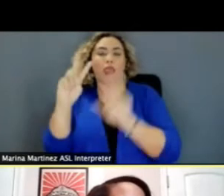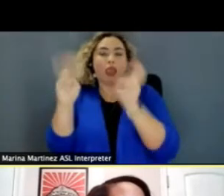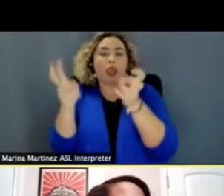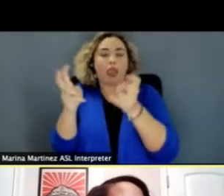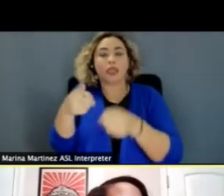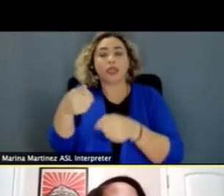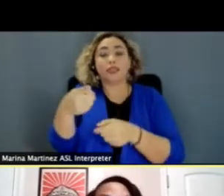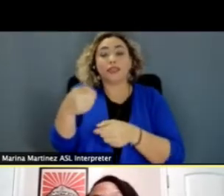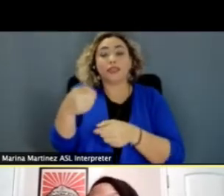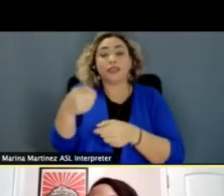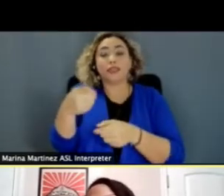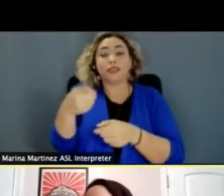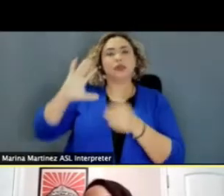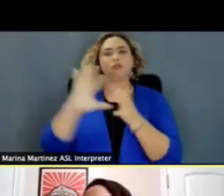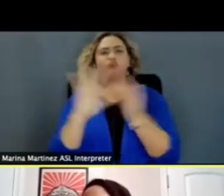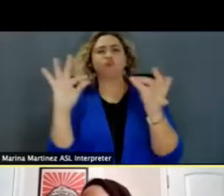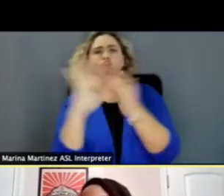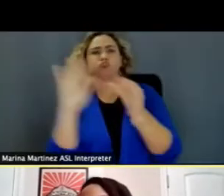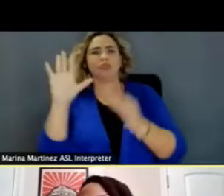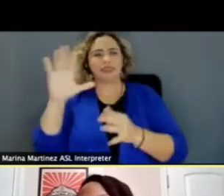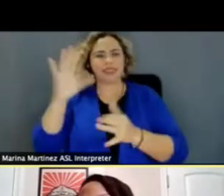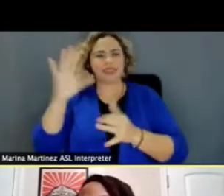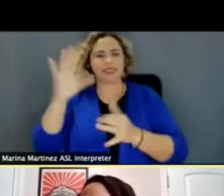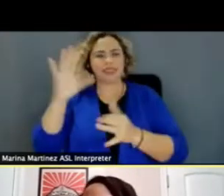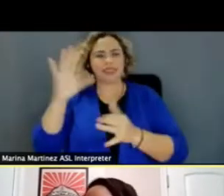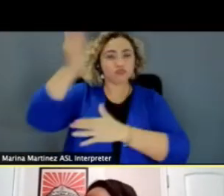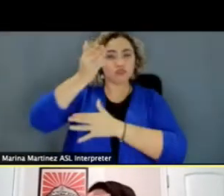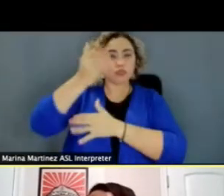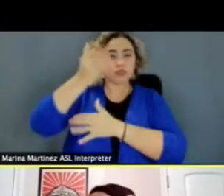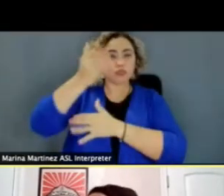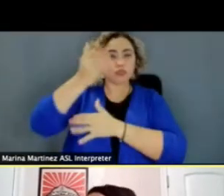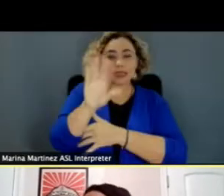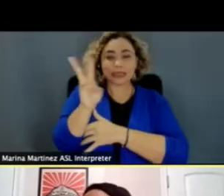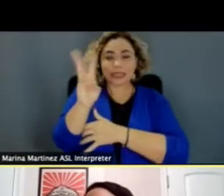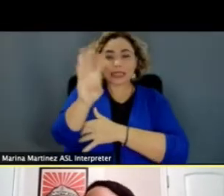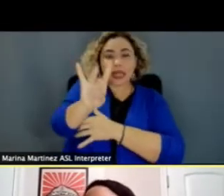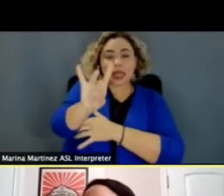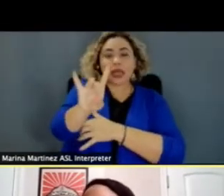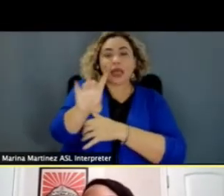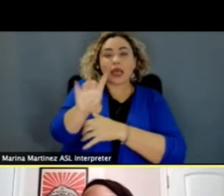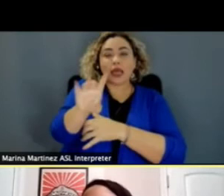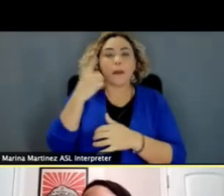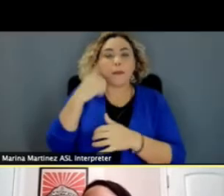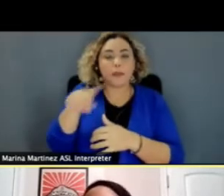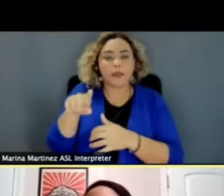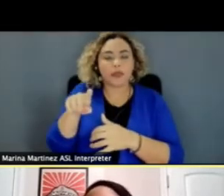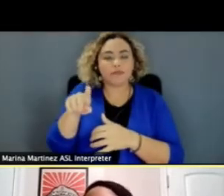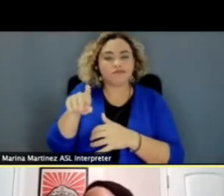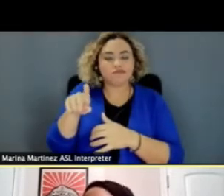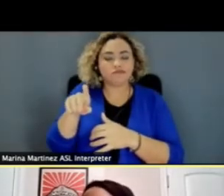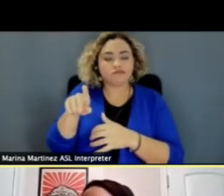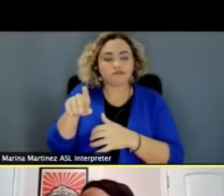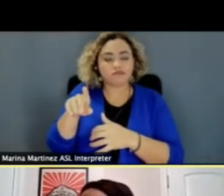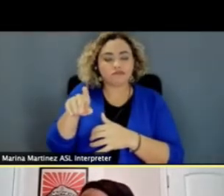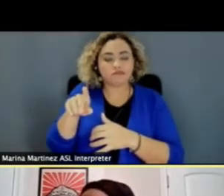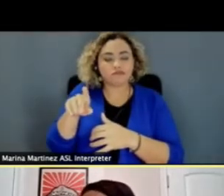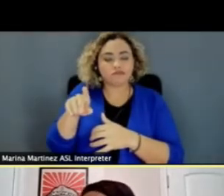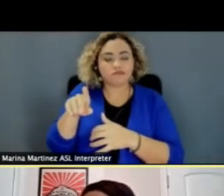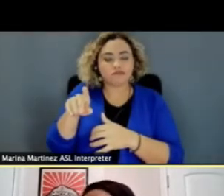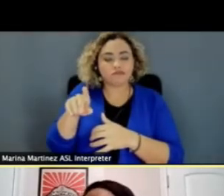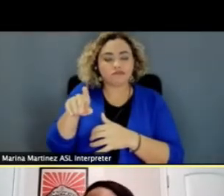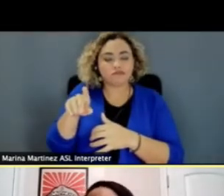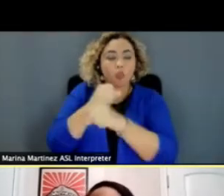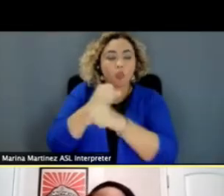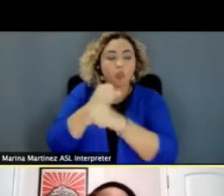that he used in his last speech in 1968, the mountaintop speech, where he was fighting for